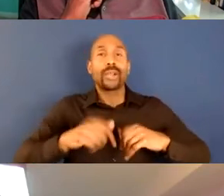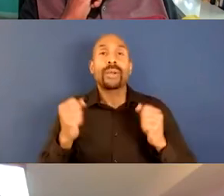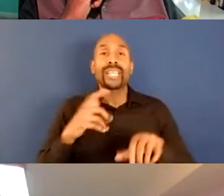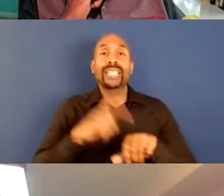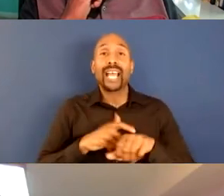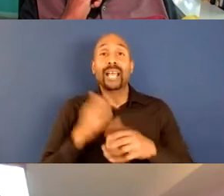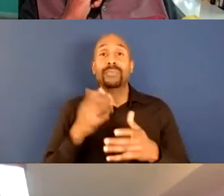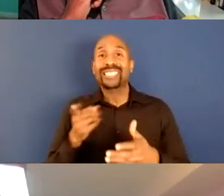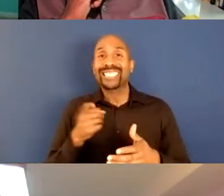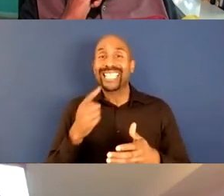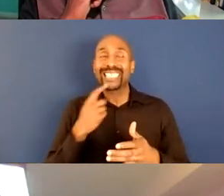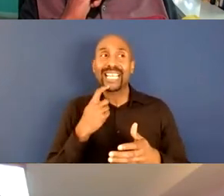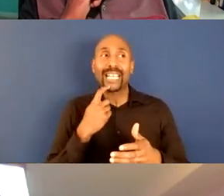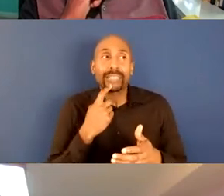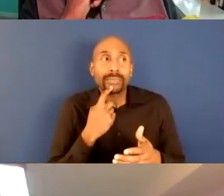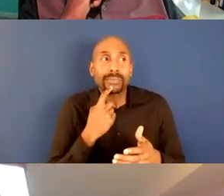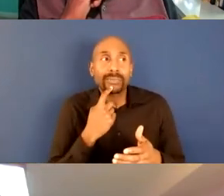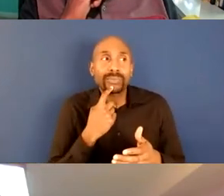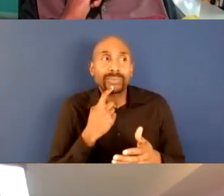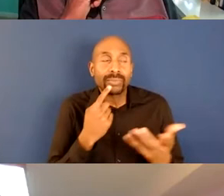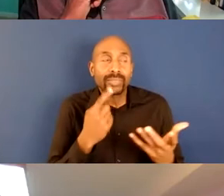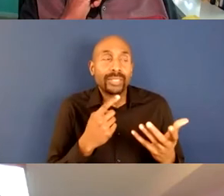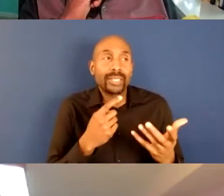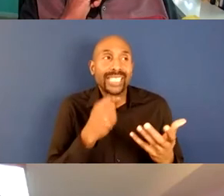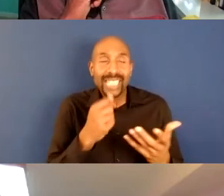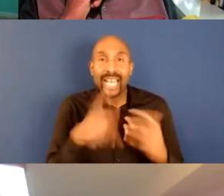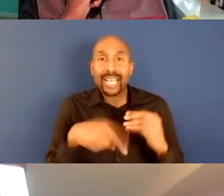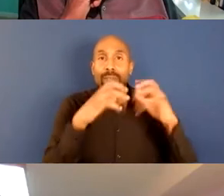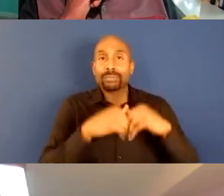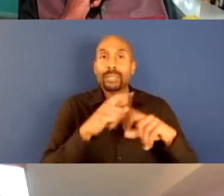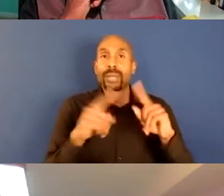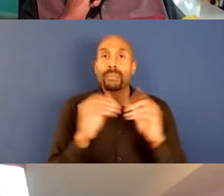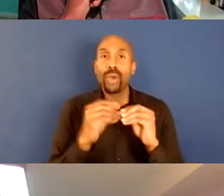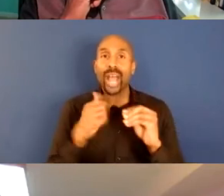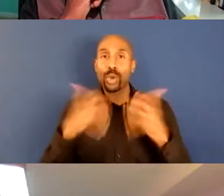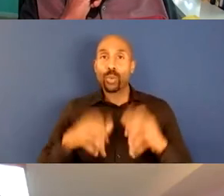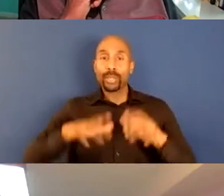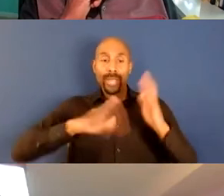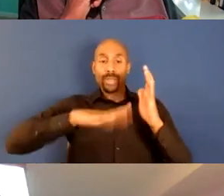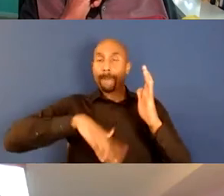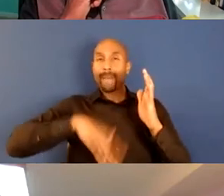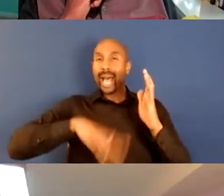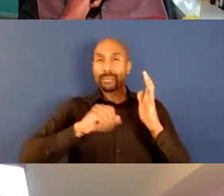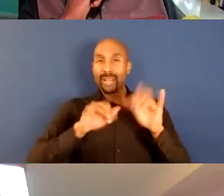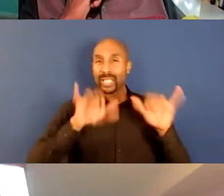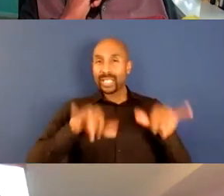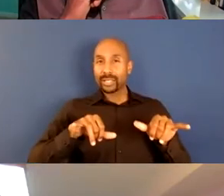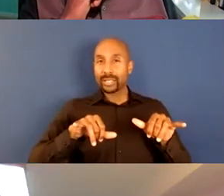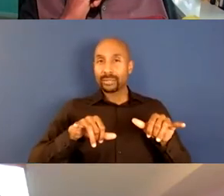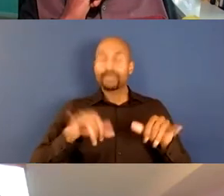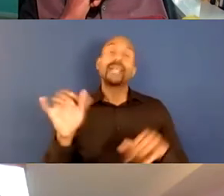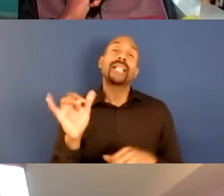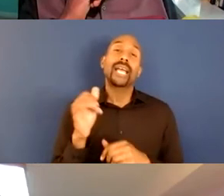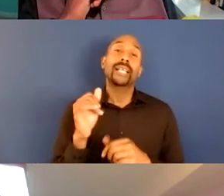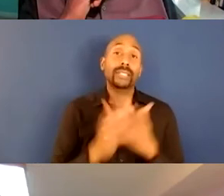don't want poverty to exist, and then there are people who just don't want to be poor. And those are really different kinds